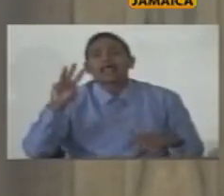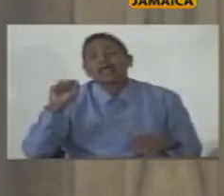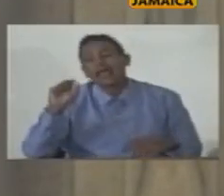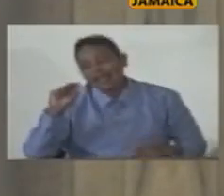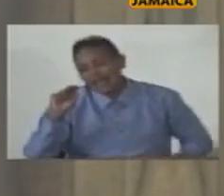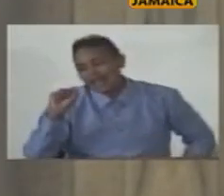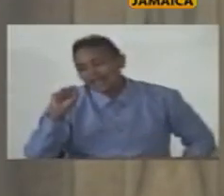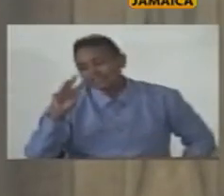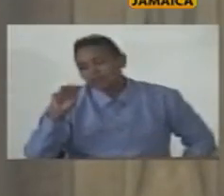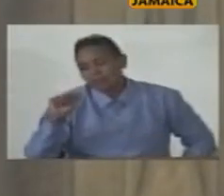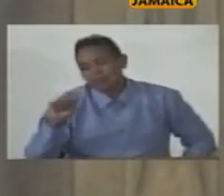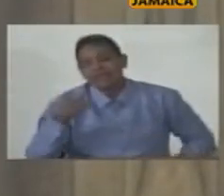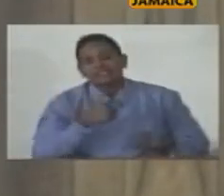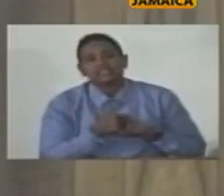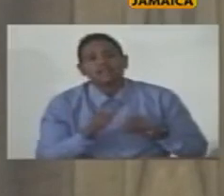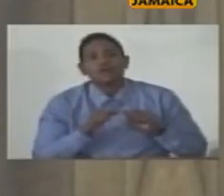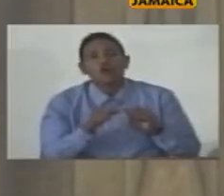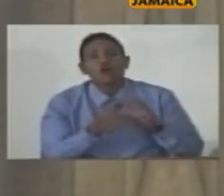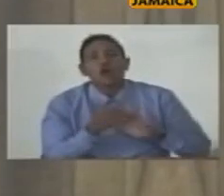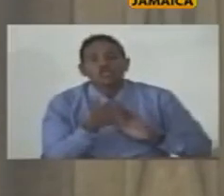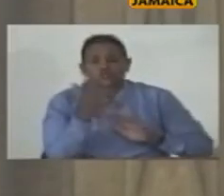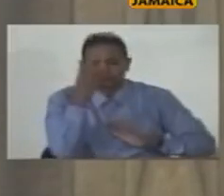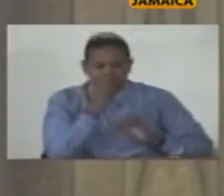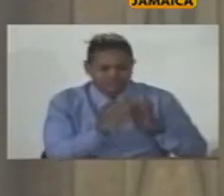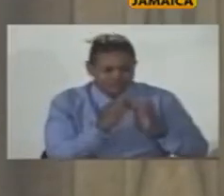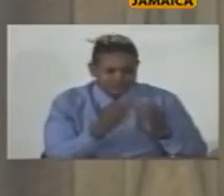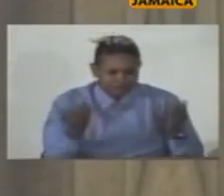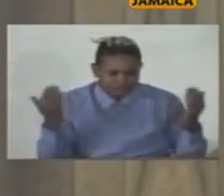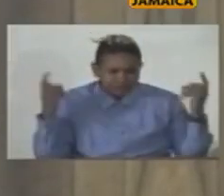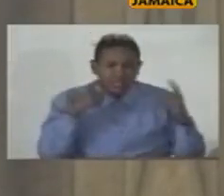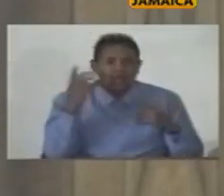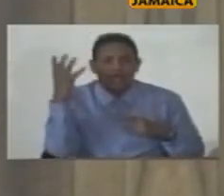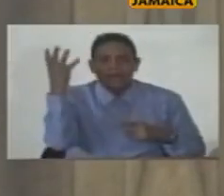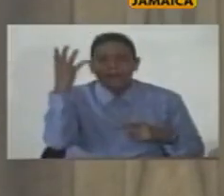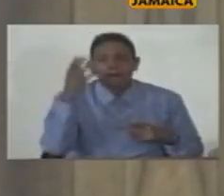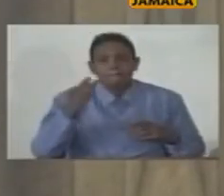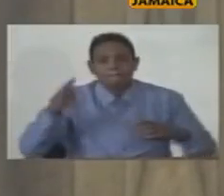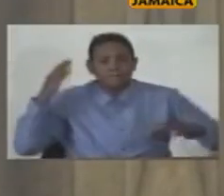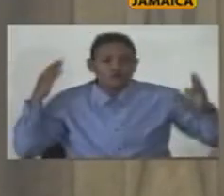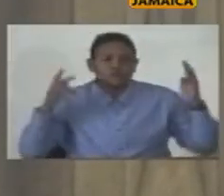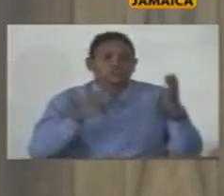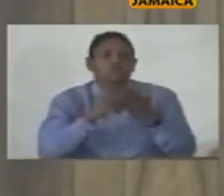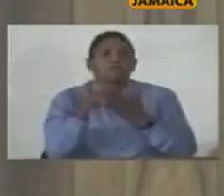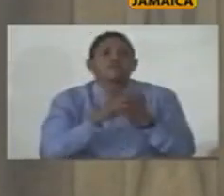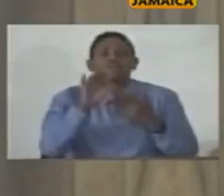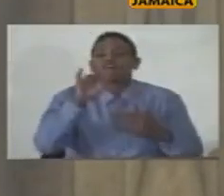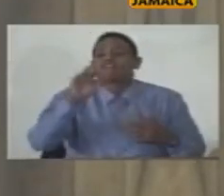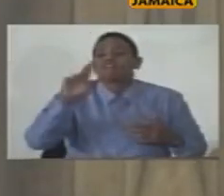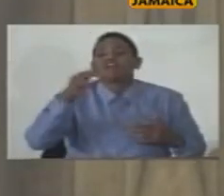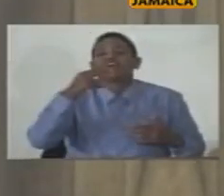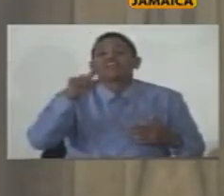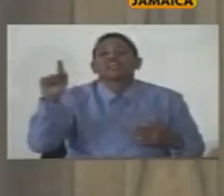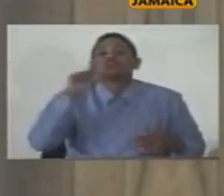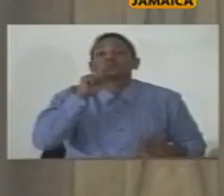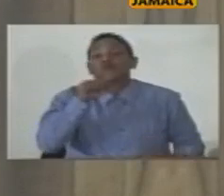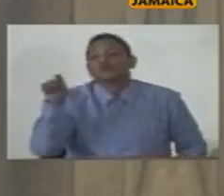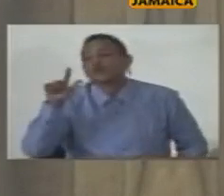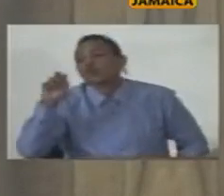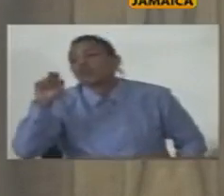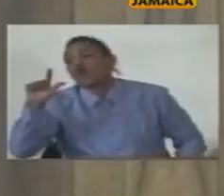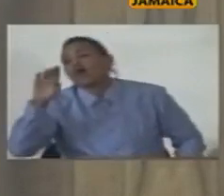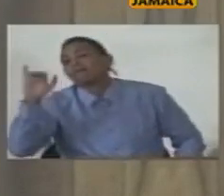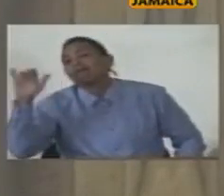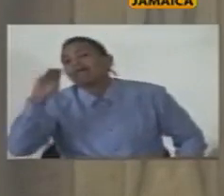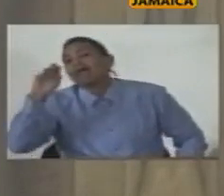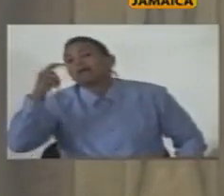NSWMA continuous beautification and bushing program from Ferry Hill to Long Bay and Mansion Hill. Partnered